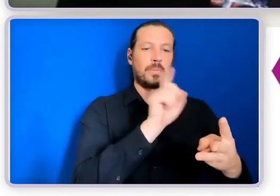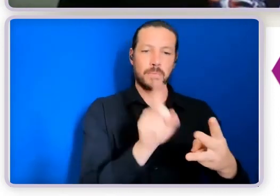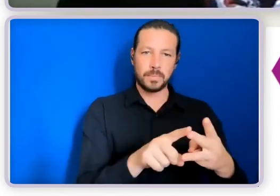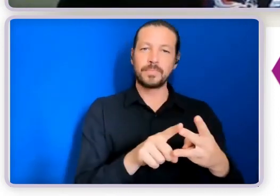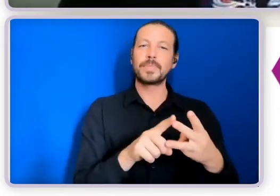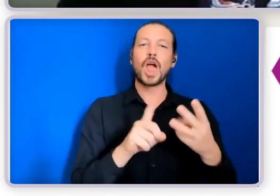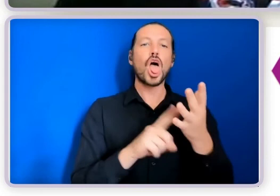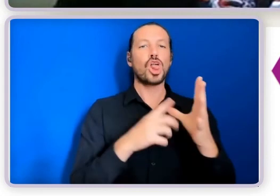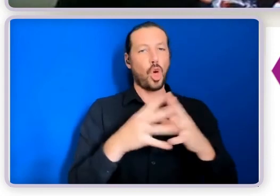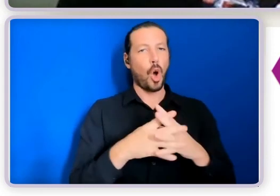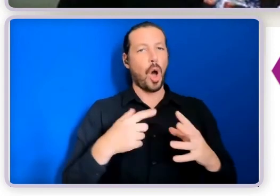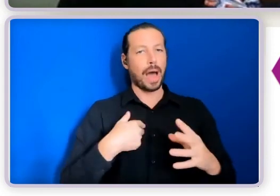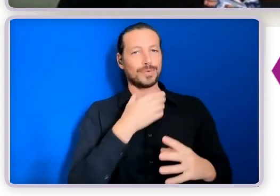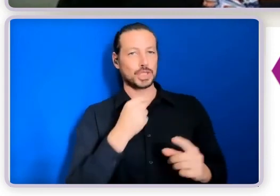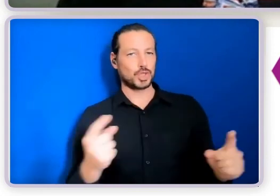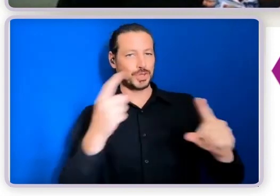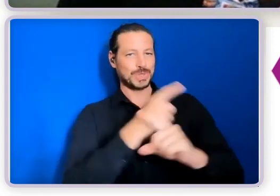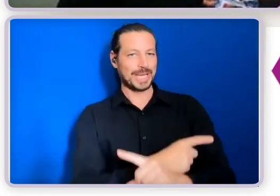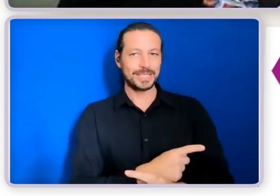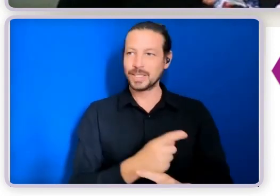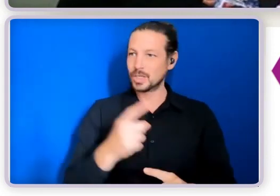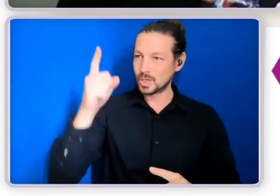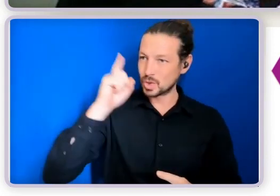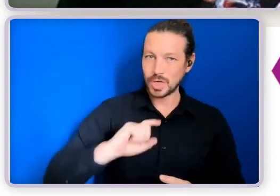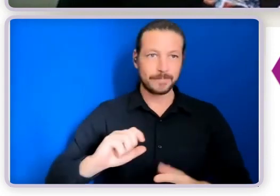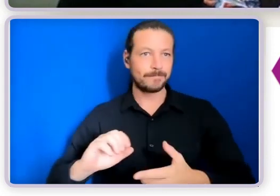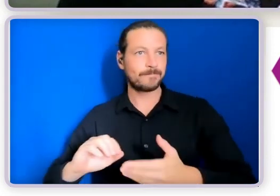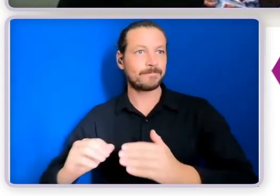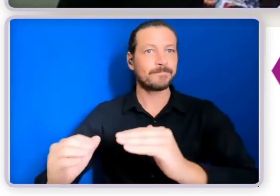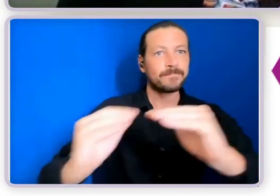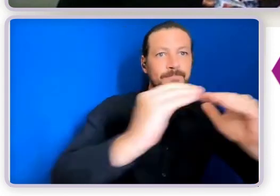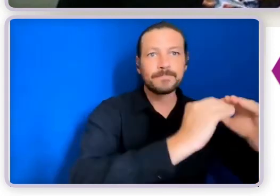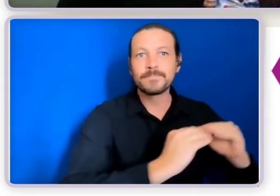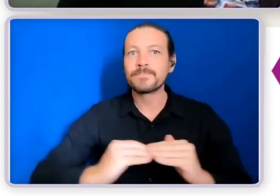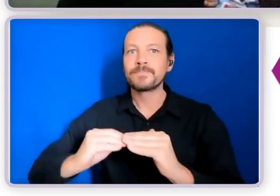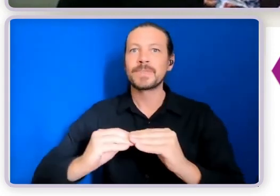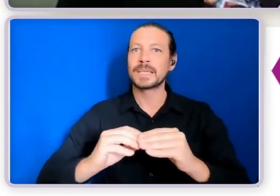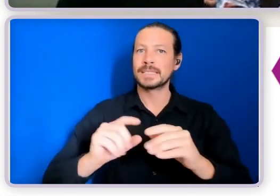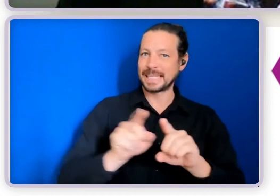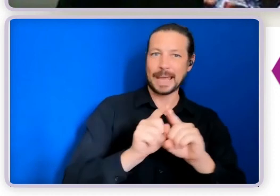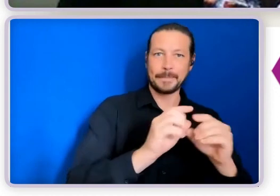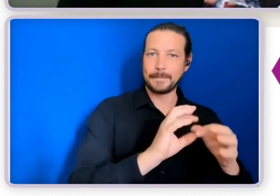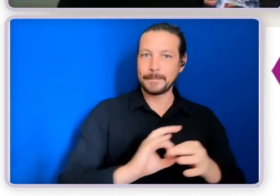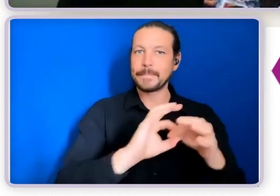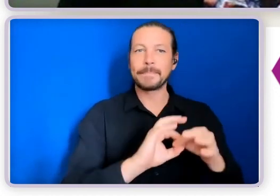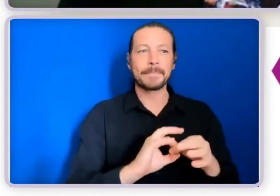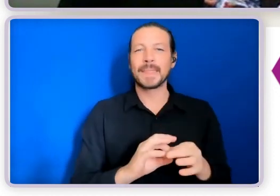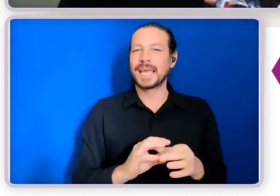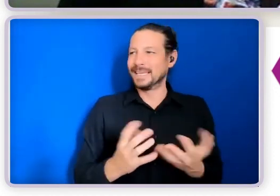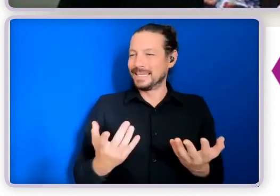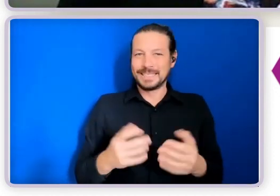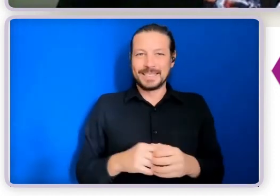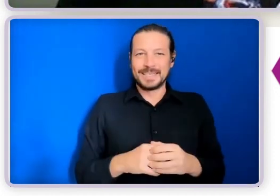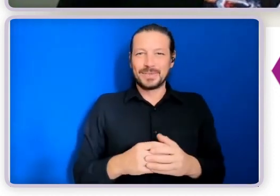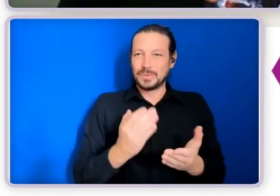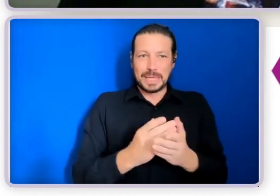things and try and get some harmonization of laws, because you can't have all these different laws and all these different regulations which